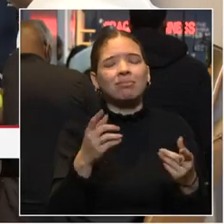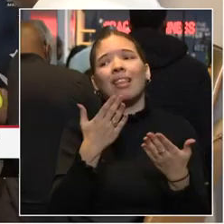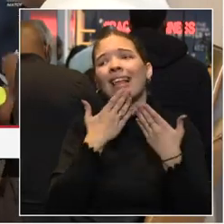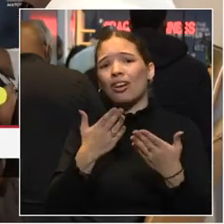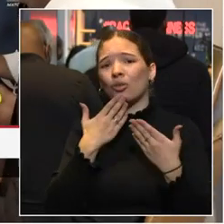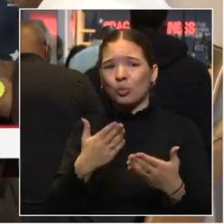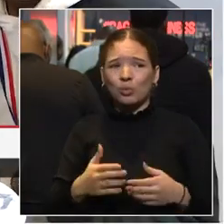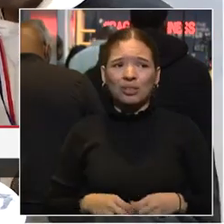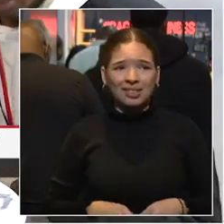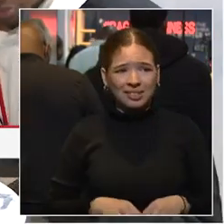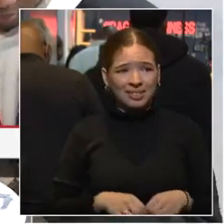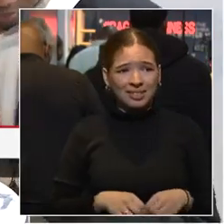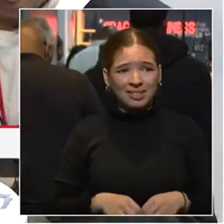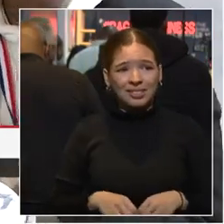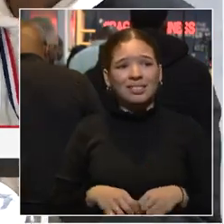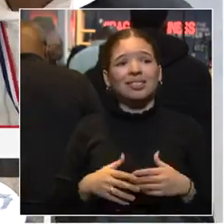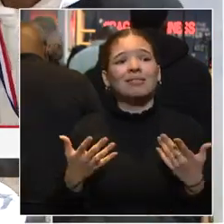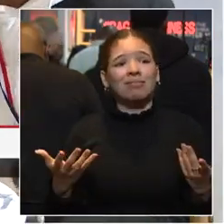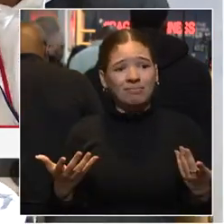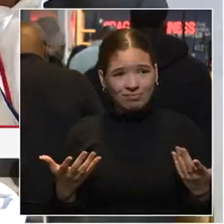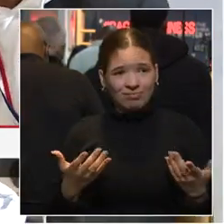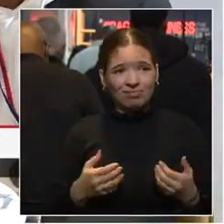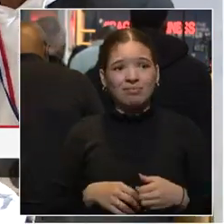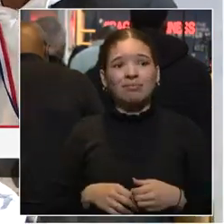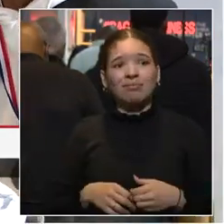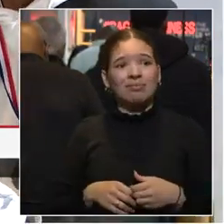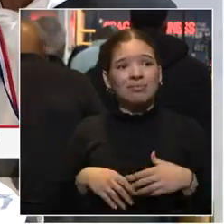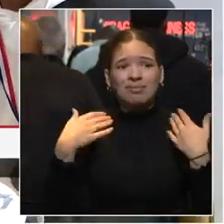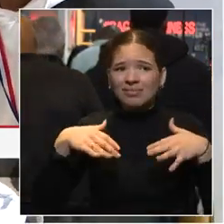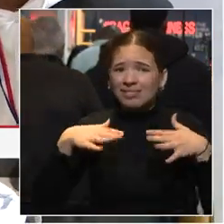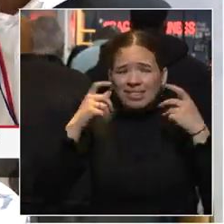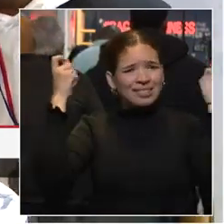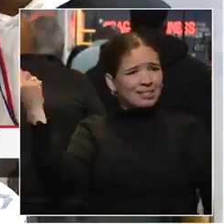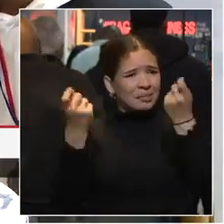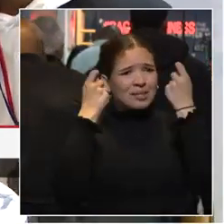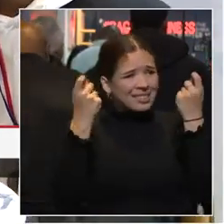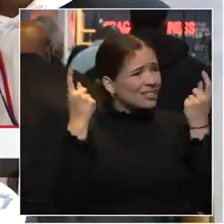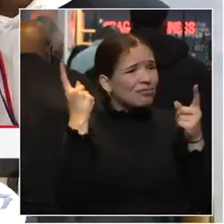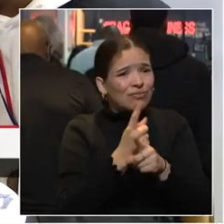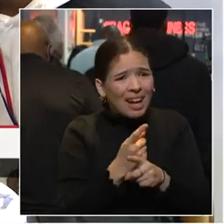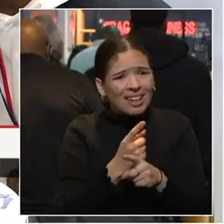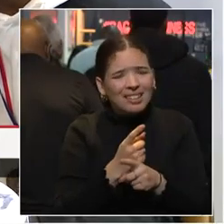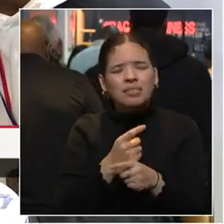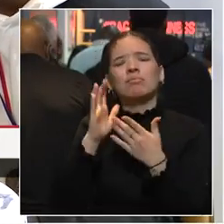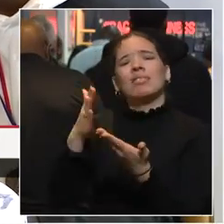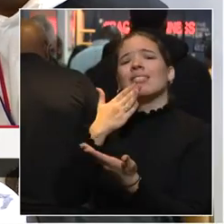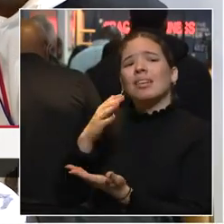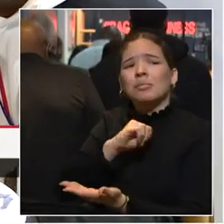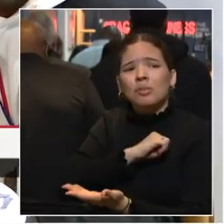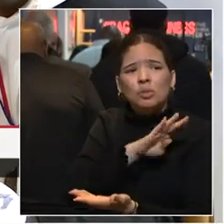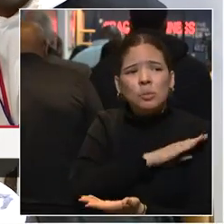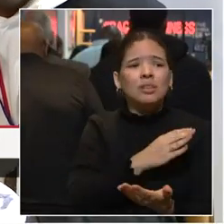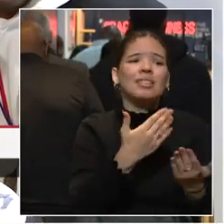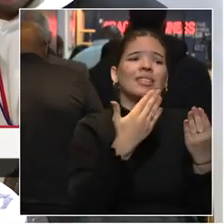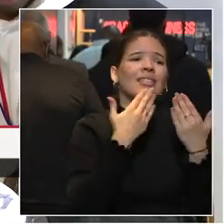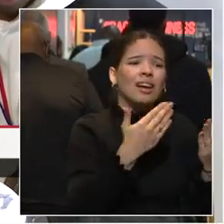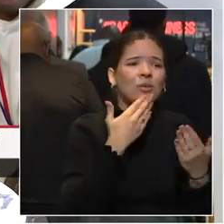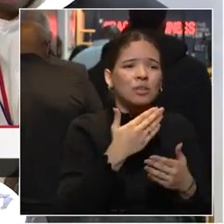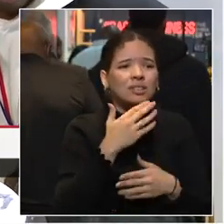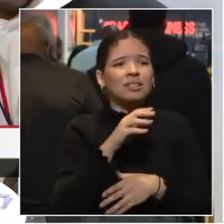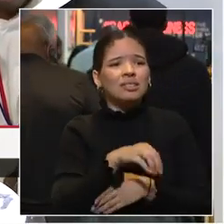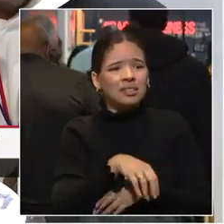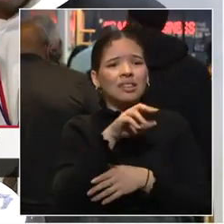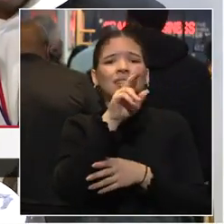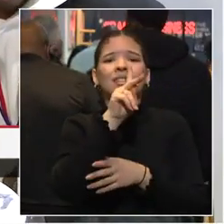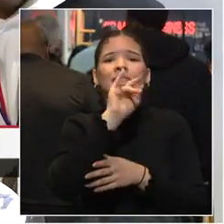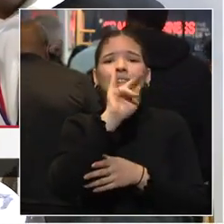as you can see, regardless of how you see it, there's a lot to celebrate here. And I would like to thank Mayor Muriel Bowser and Mr. Kevon King for joining us today.